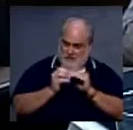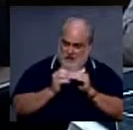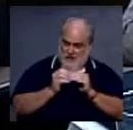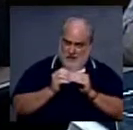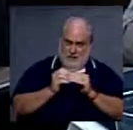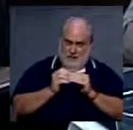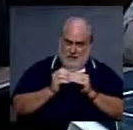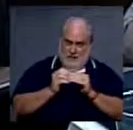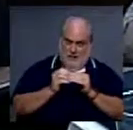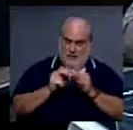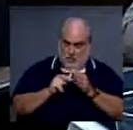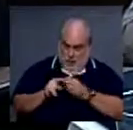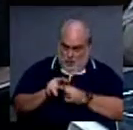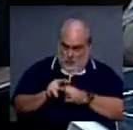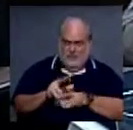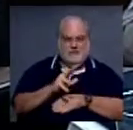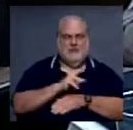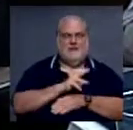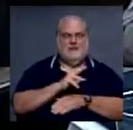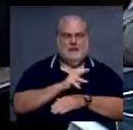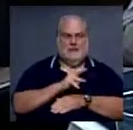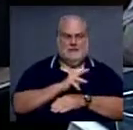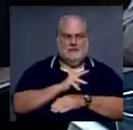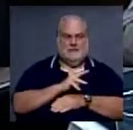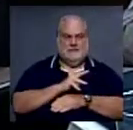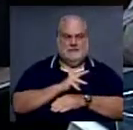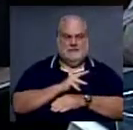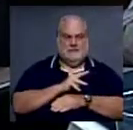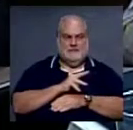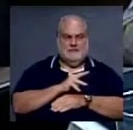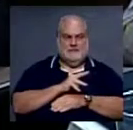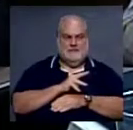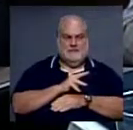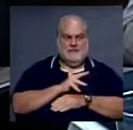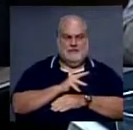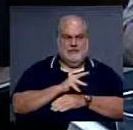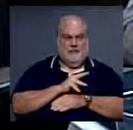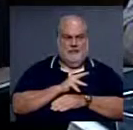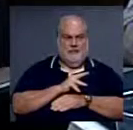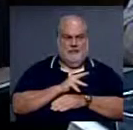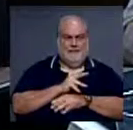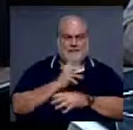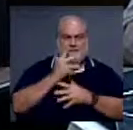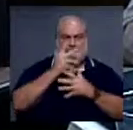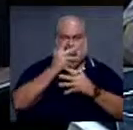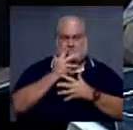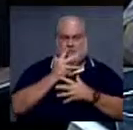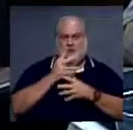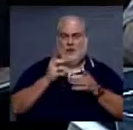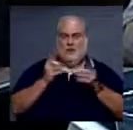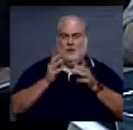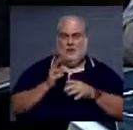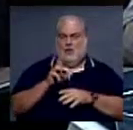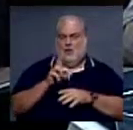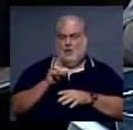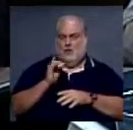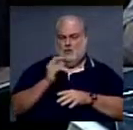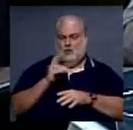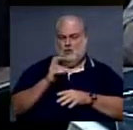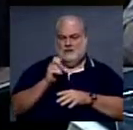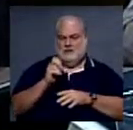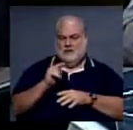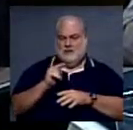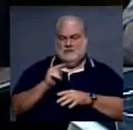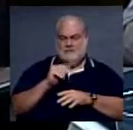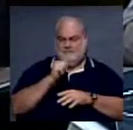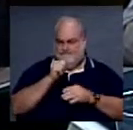2 weeks, that'll be fine. That'll be fine. You know, and unfortunately, Director Richardson's not here, and